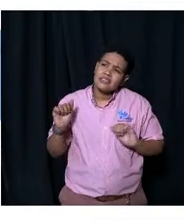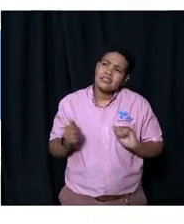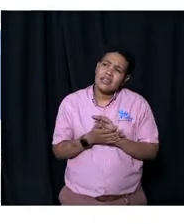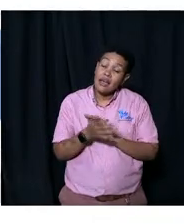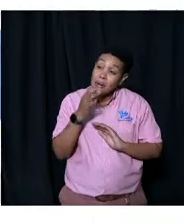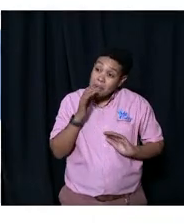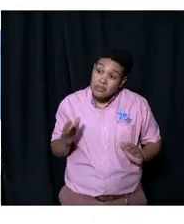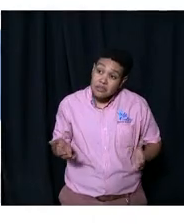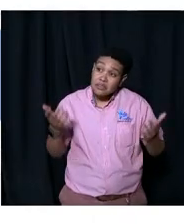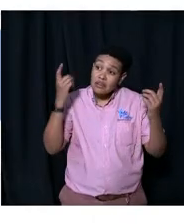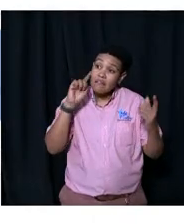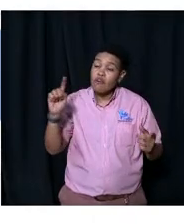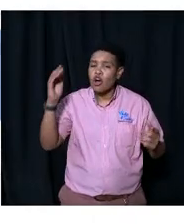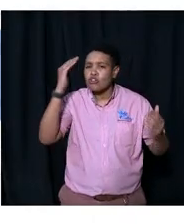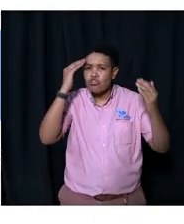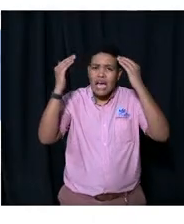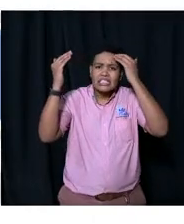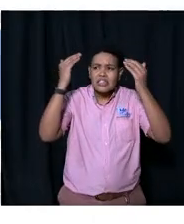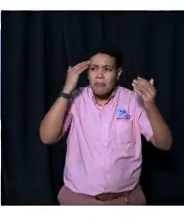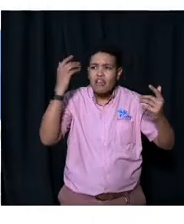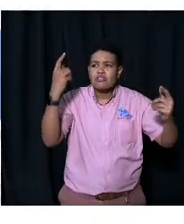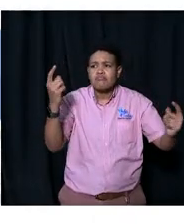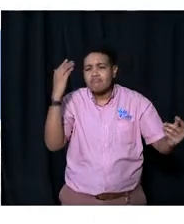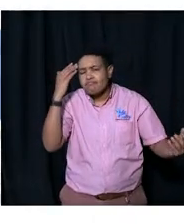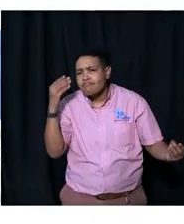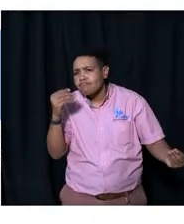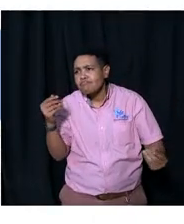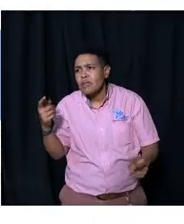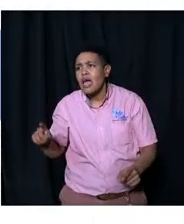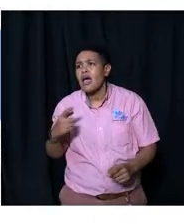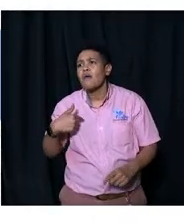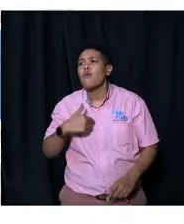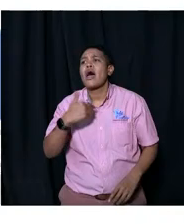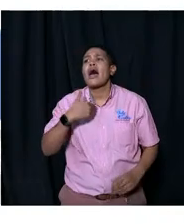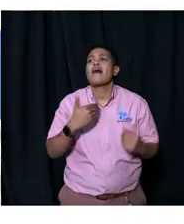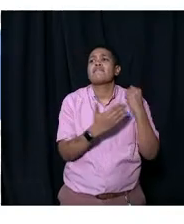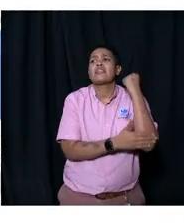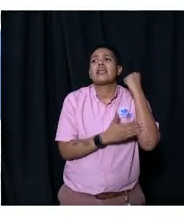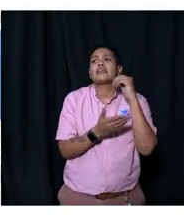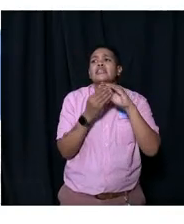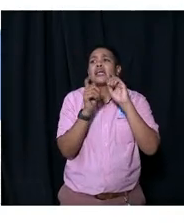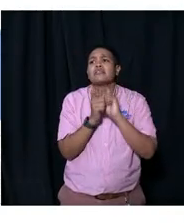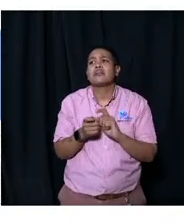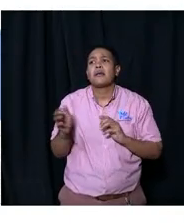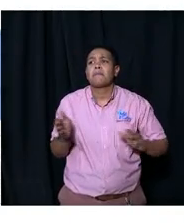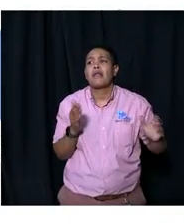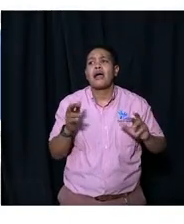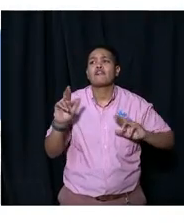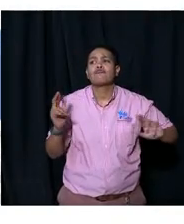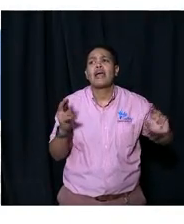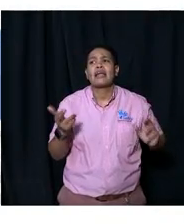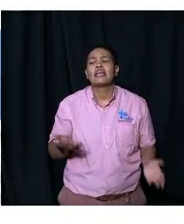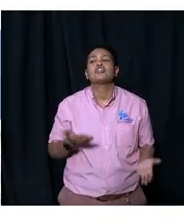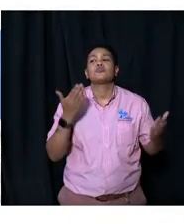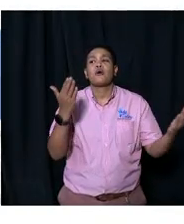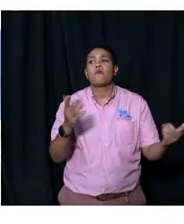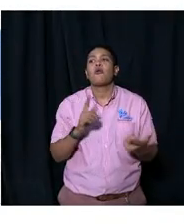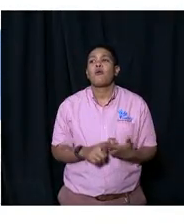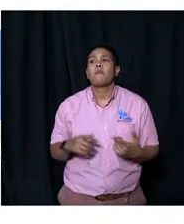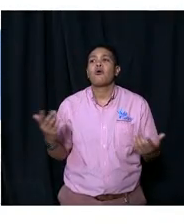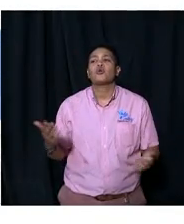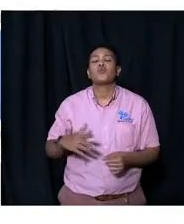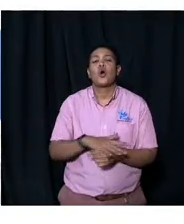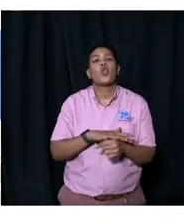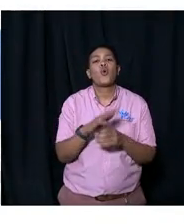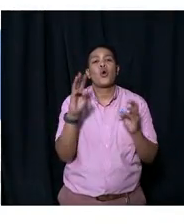capacity building initiative for transparency, and we have the National Adaptation Plan Readiness Proposal and the